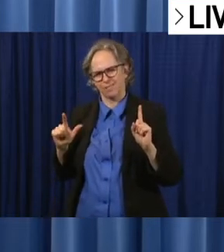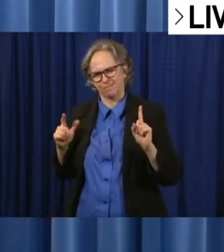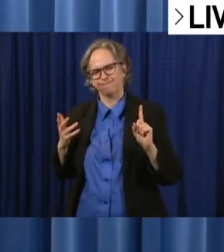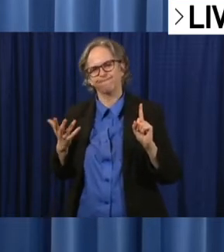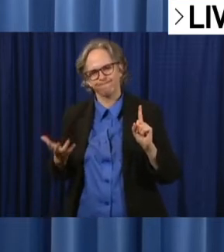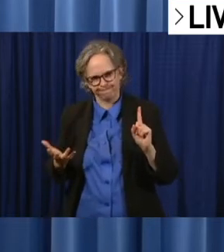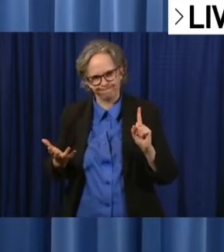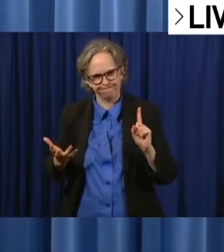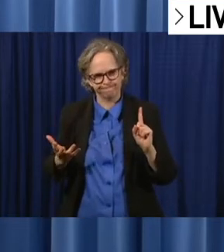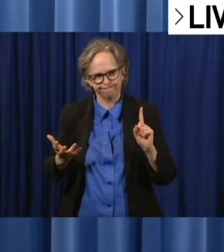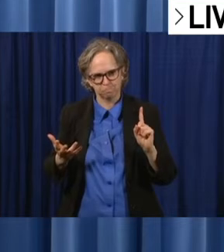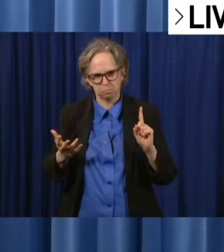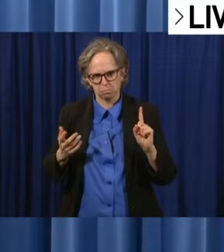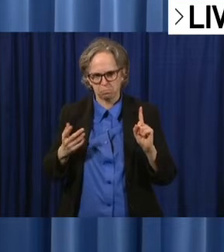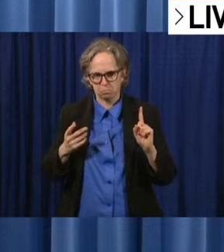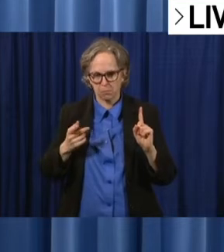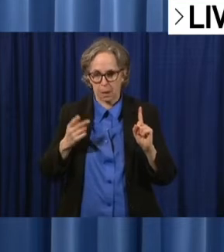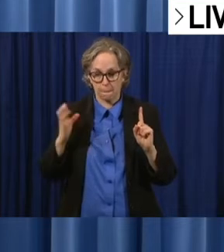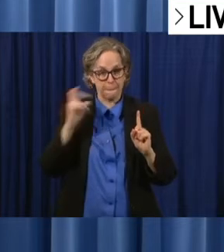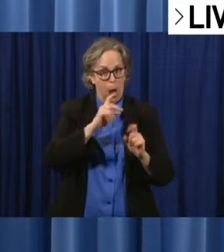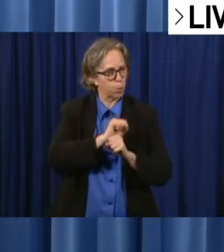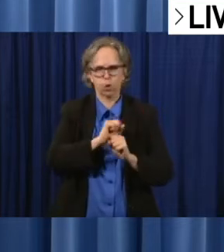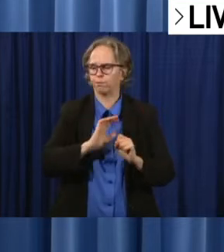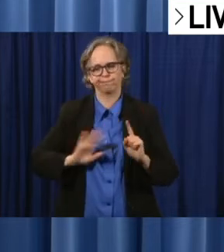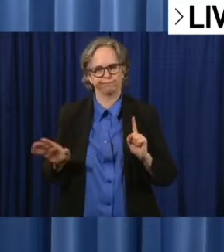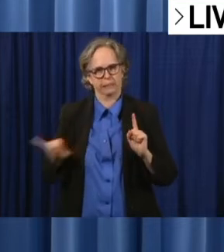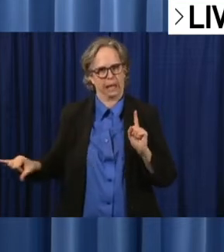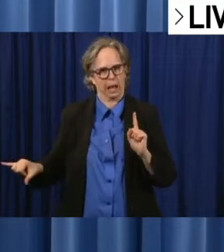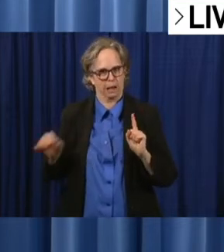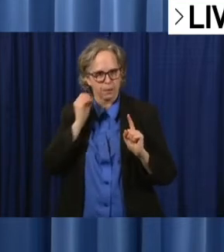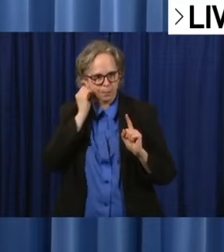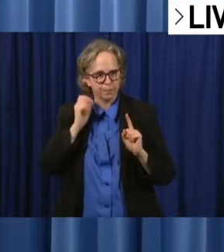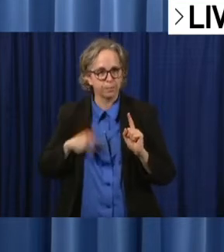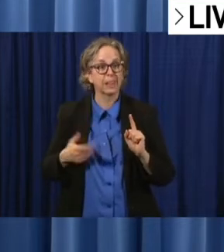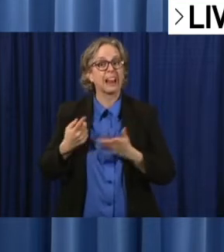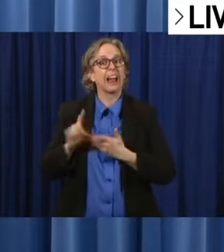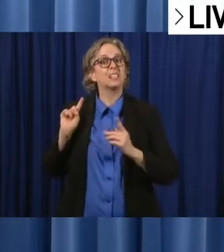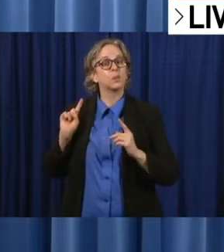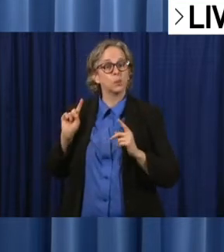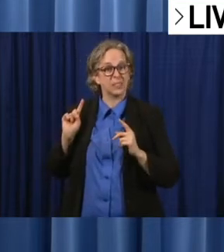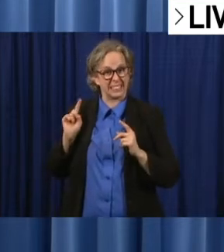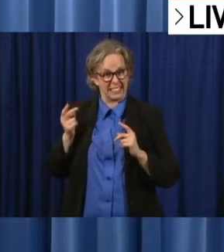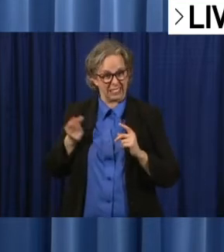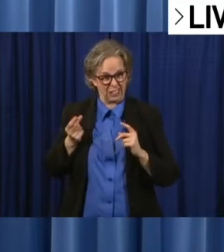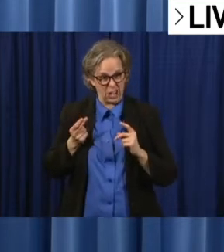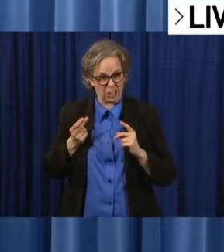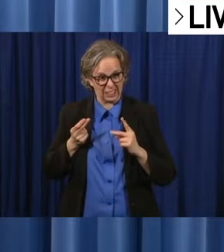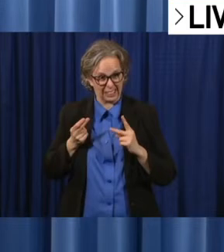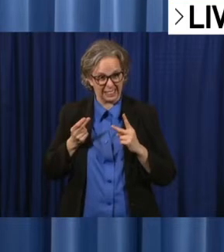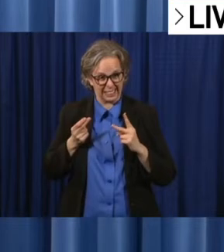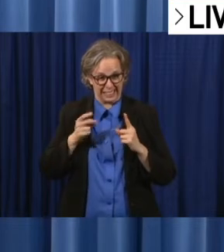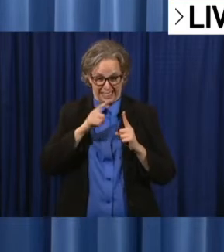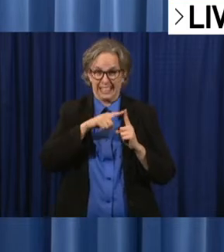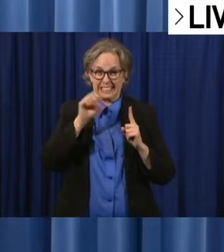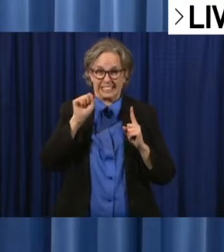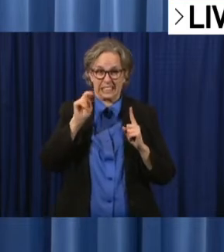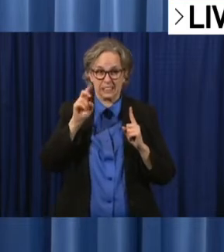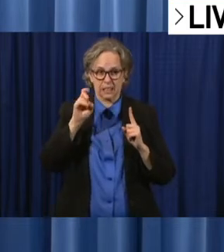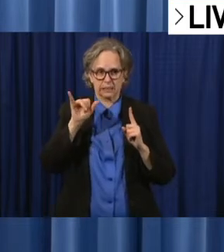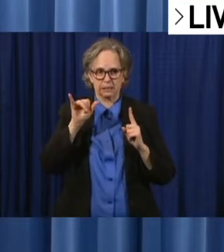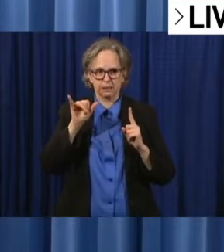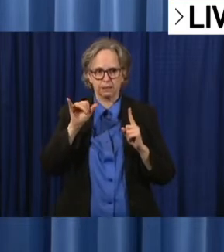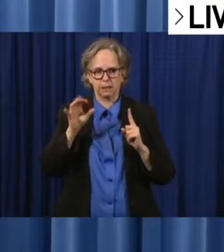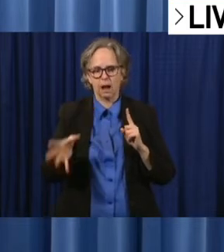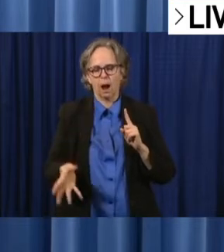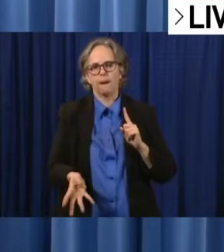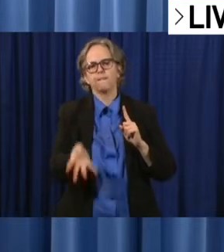work. But then on Thursday of last week, 4 residents at that facility tested positive. So